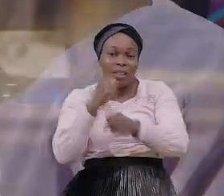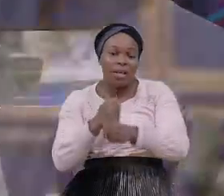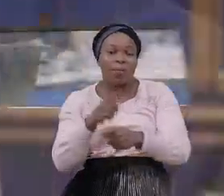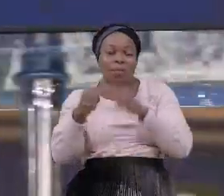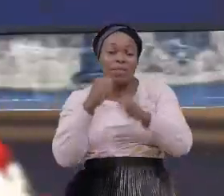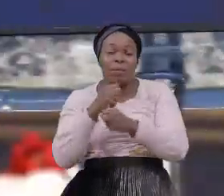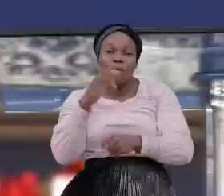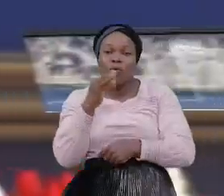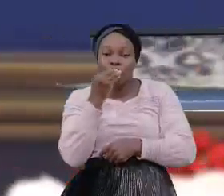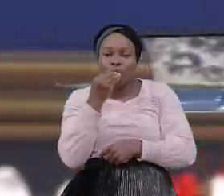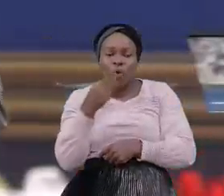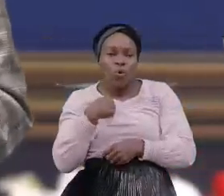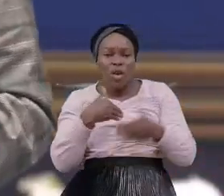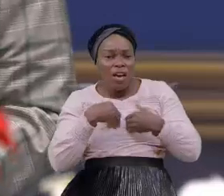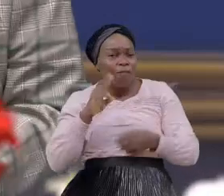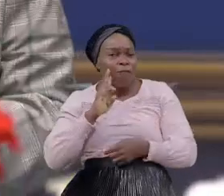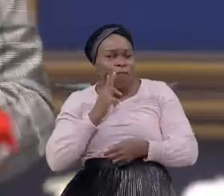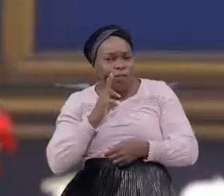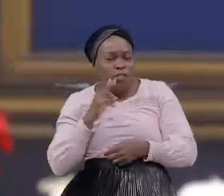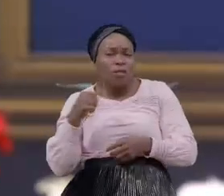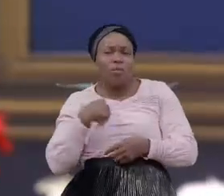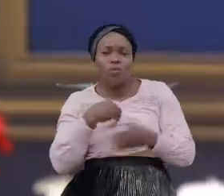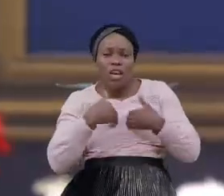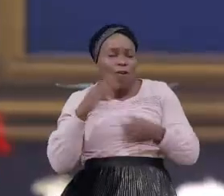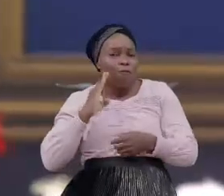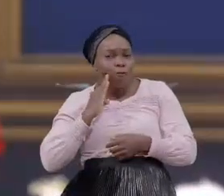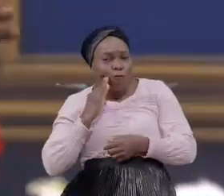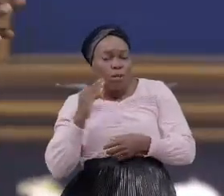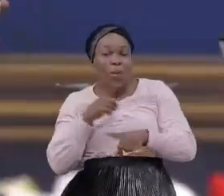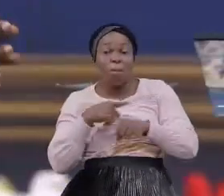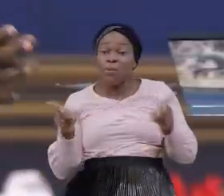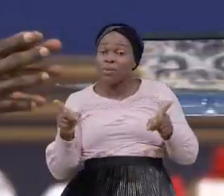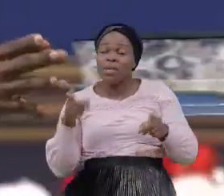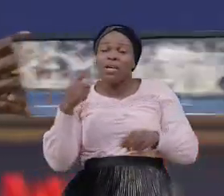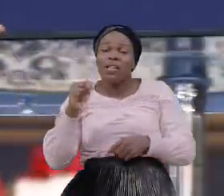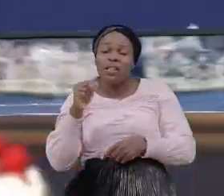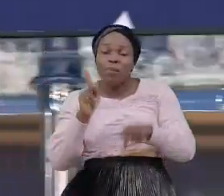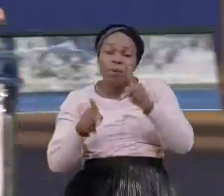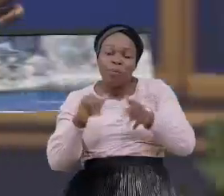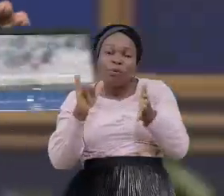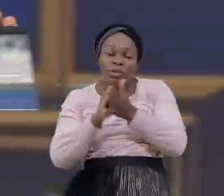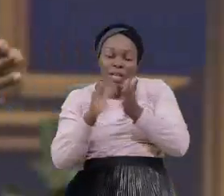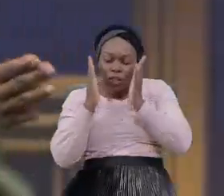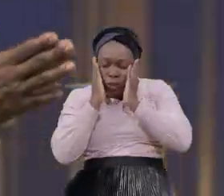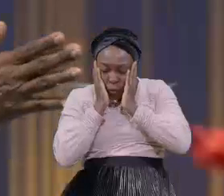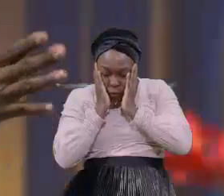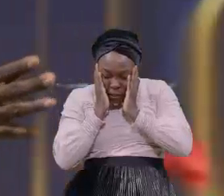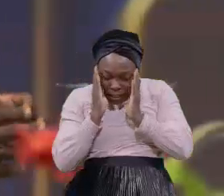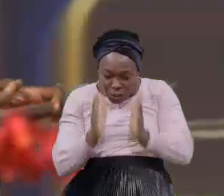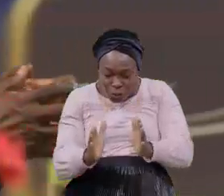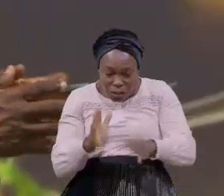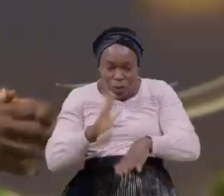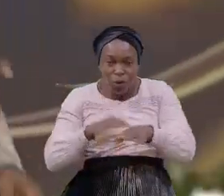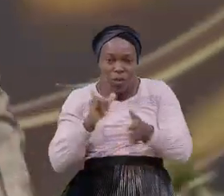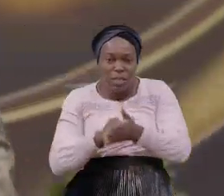have, you know, all those plant-based things. But the people who concentrate on that, and they said, I have eaten, I